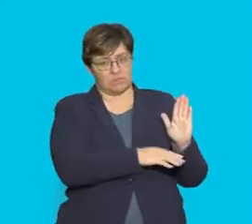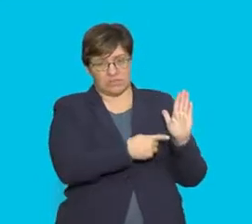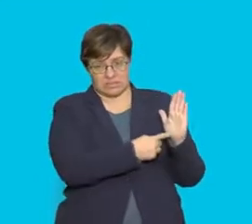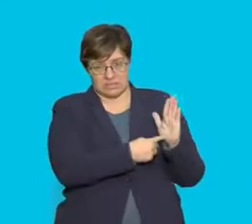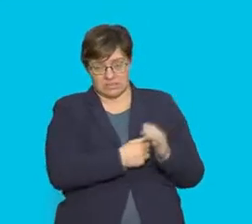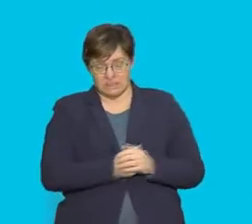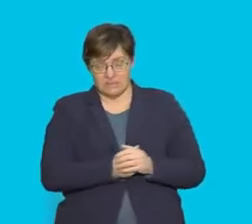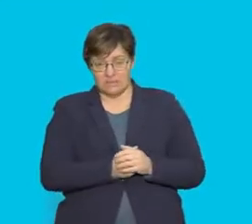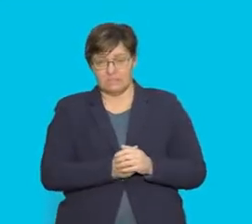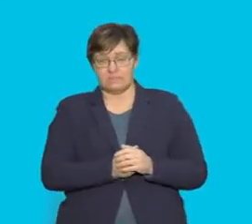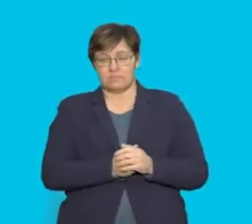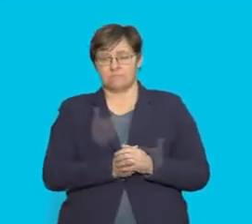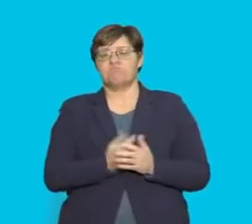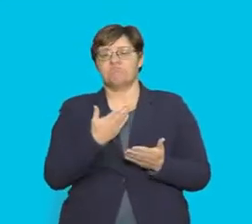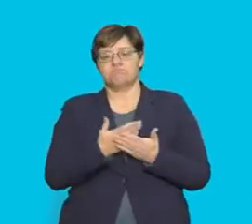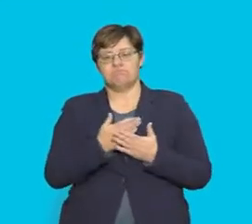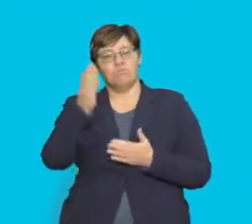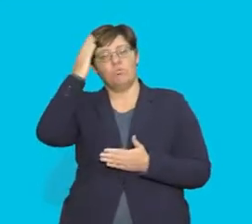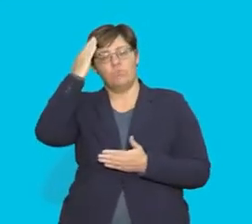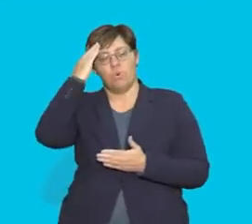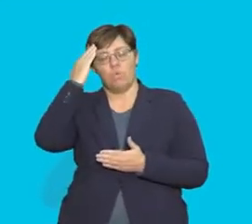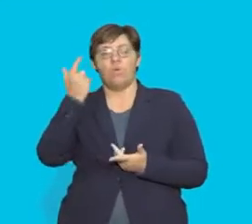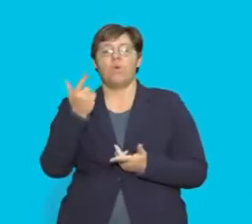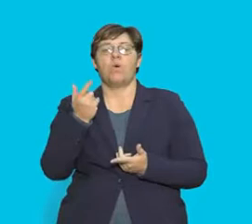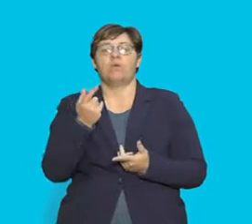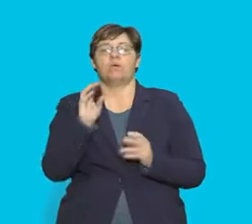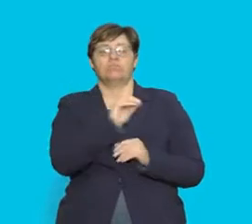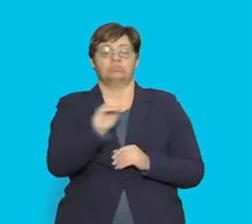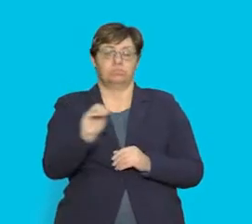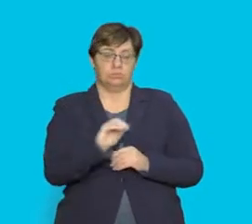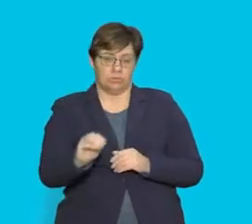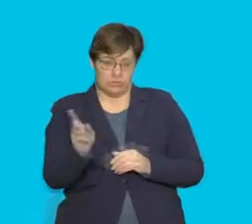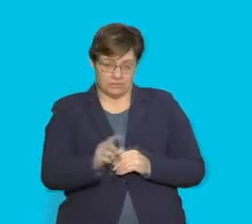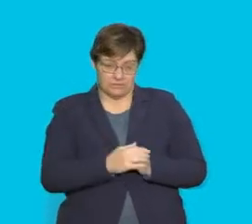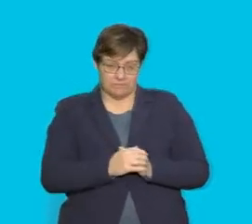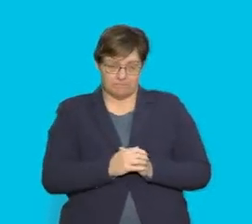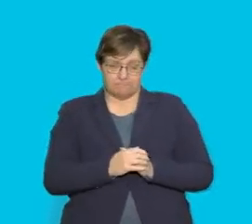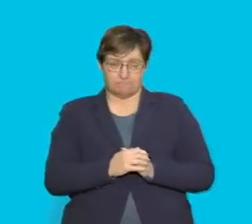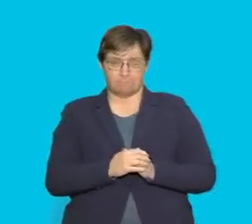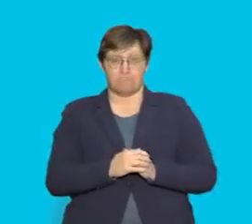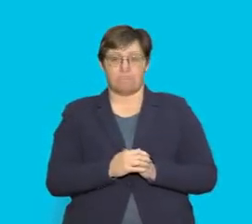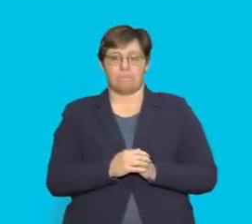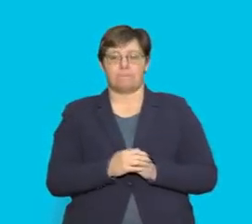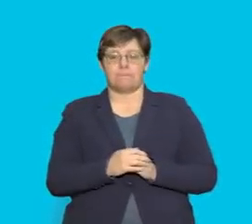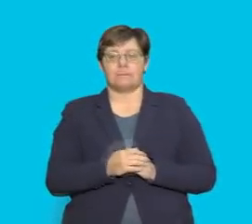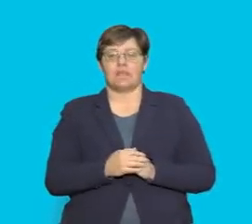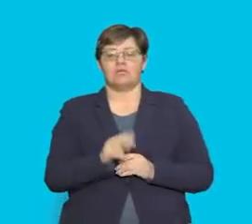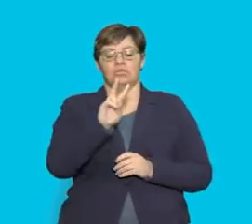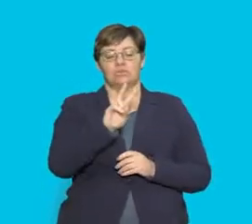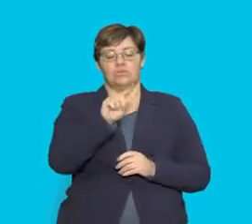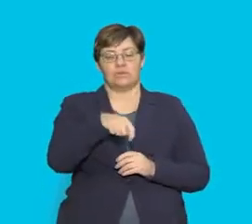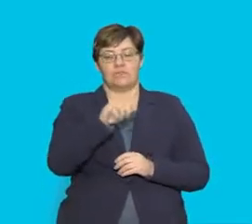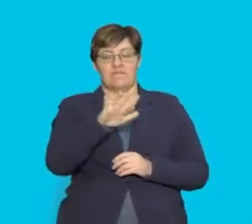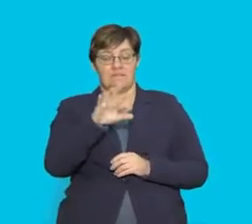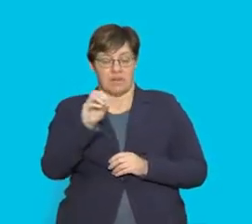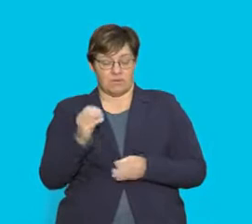the information sheet in order to know what is it the formula supposed to be. Then this is 2.5